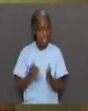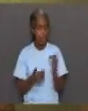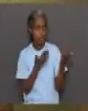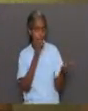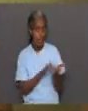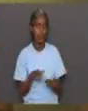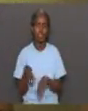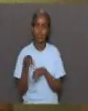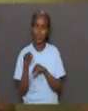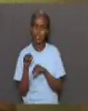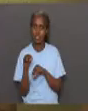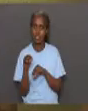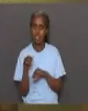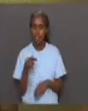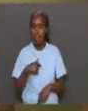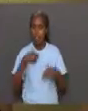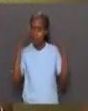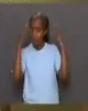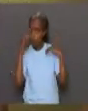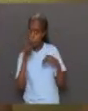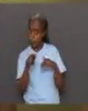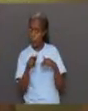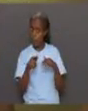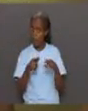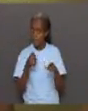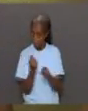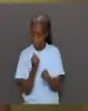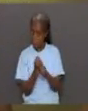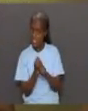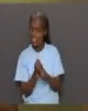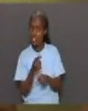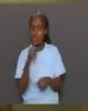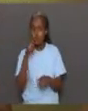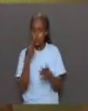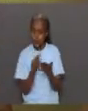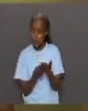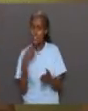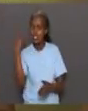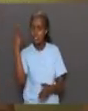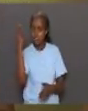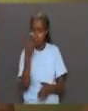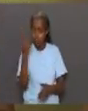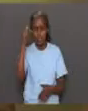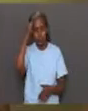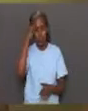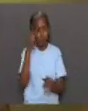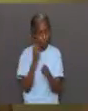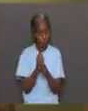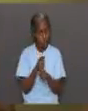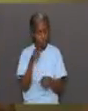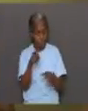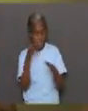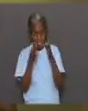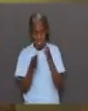Once again, welcome back, students. I hope you have managed to use the theorem correctly. If